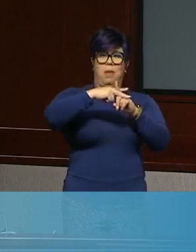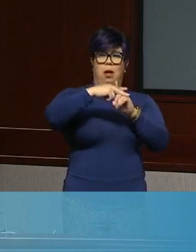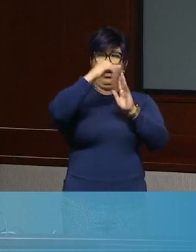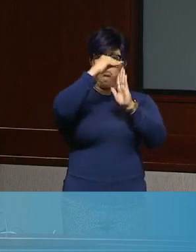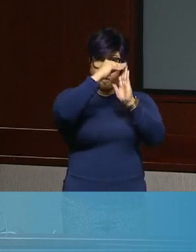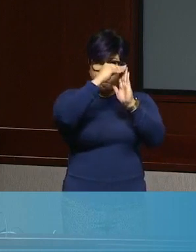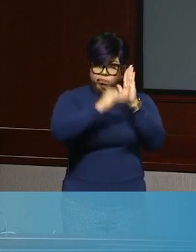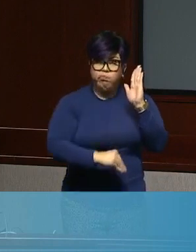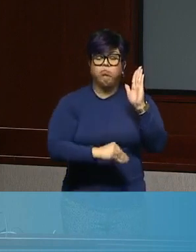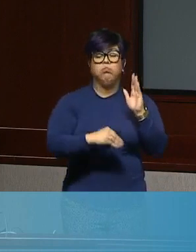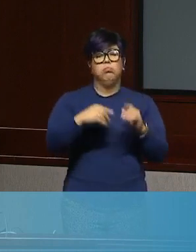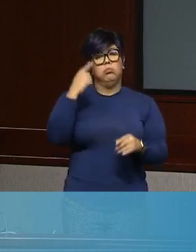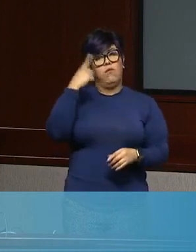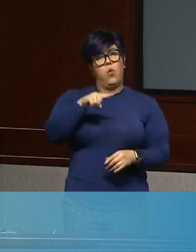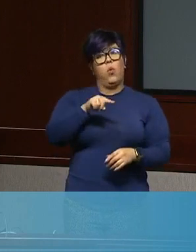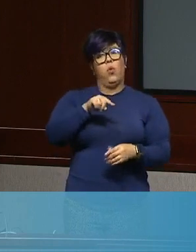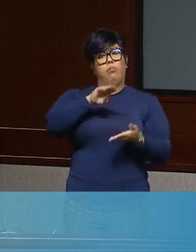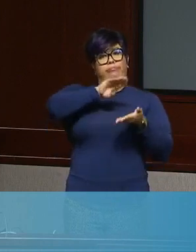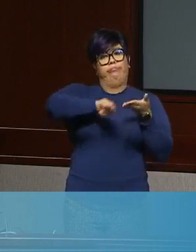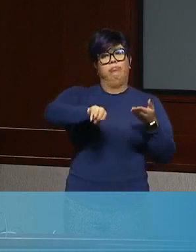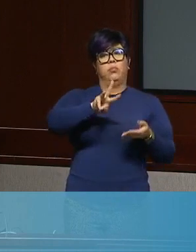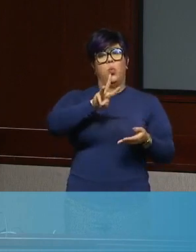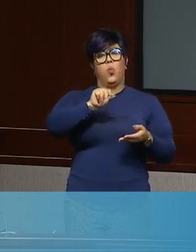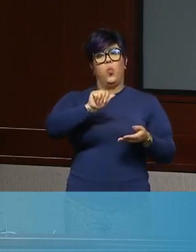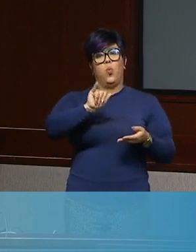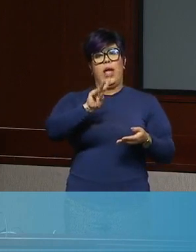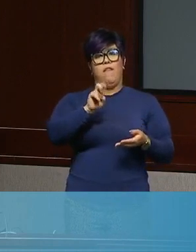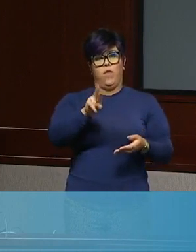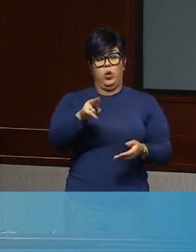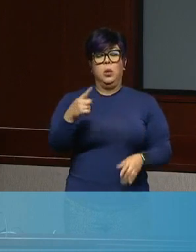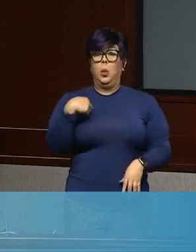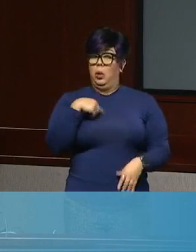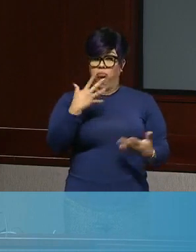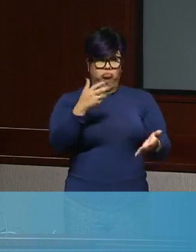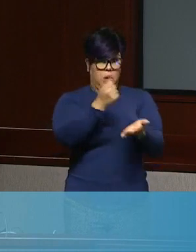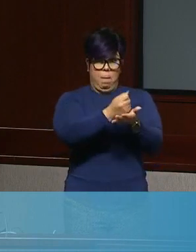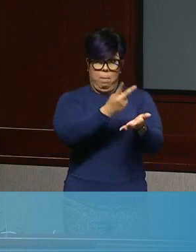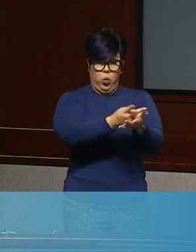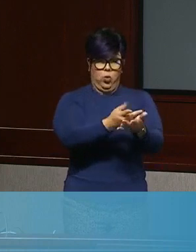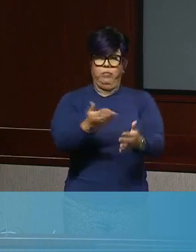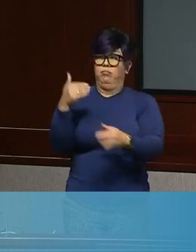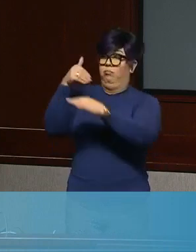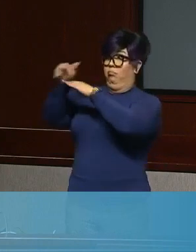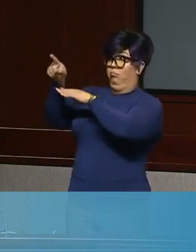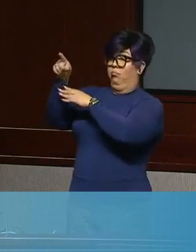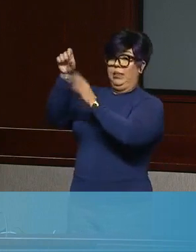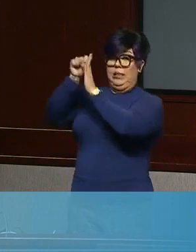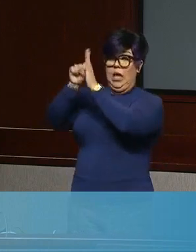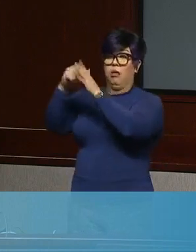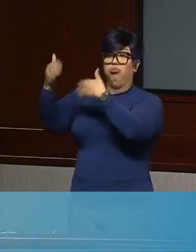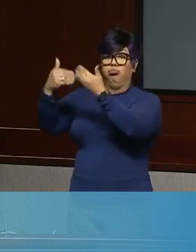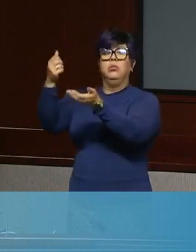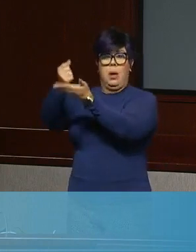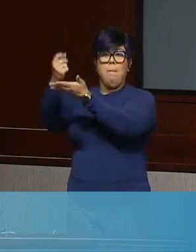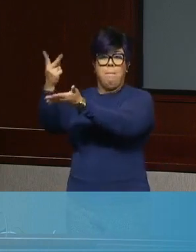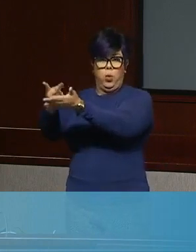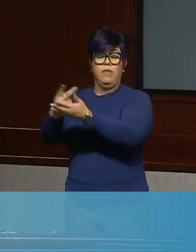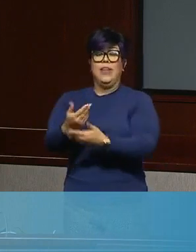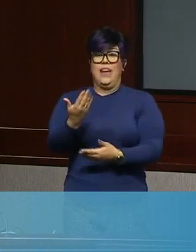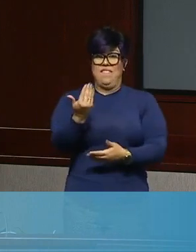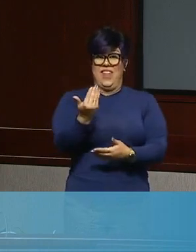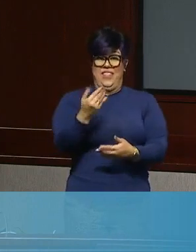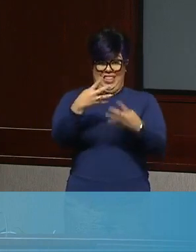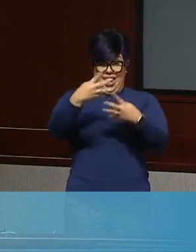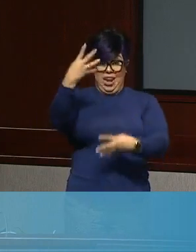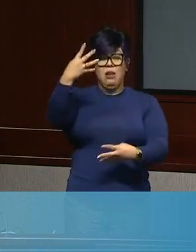complete waiver applications that we have approved and the state has approved. Those 15 are on